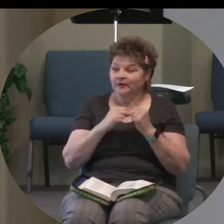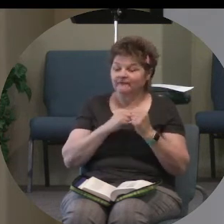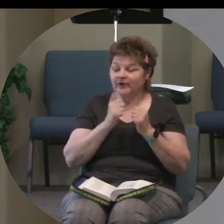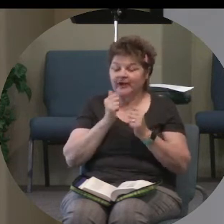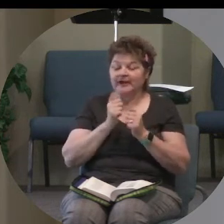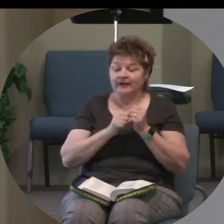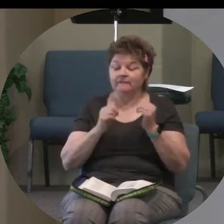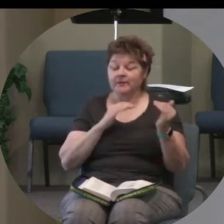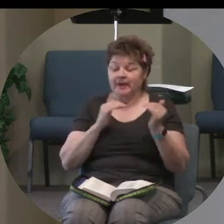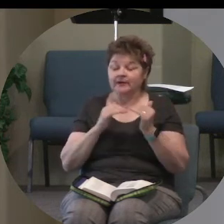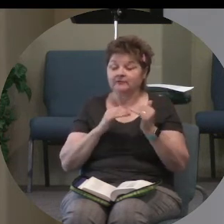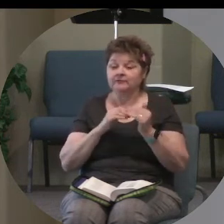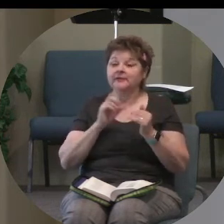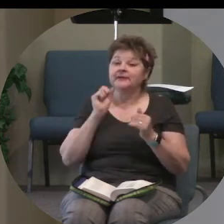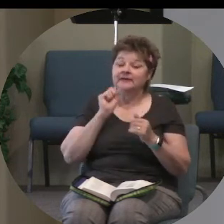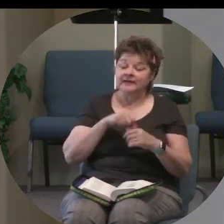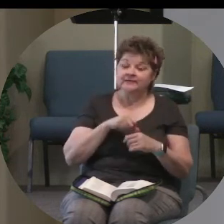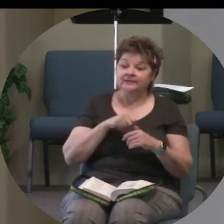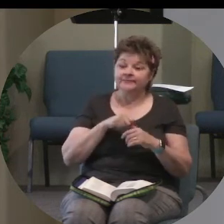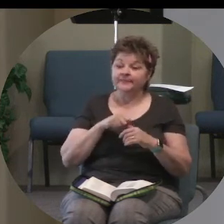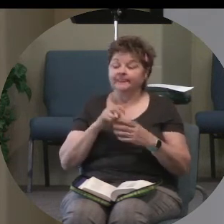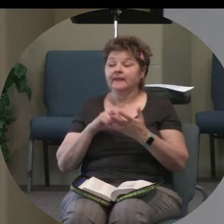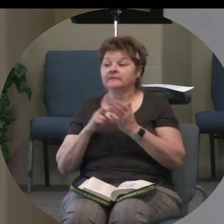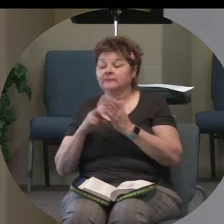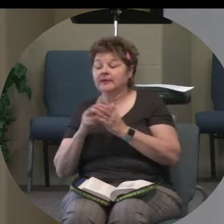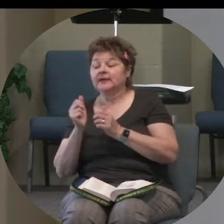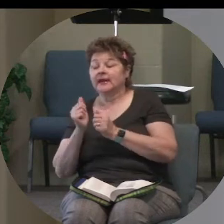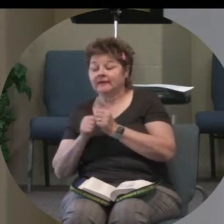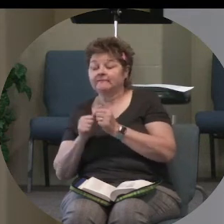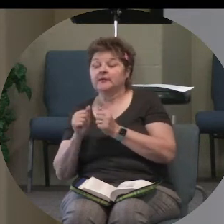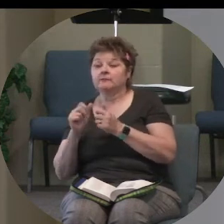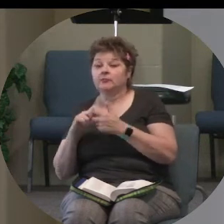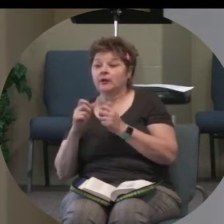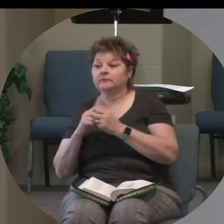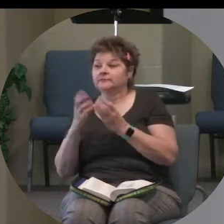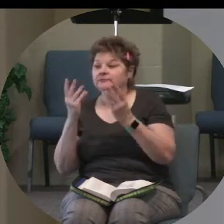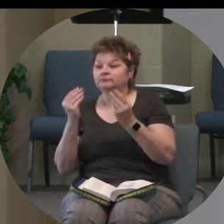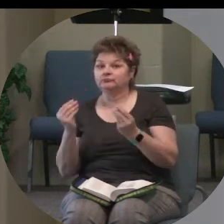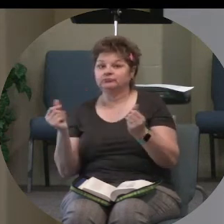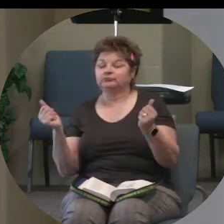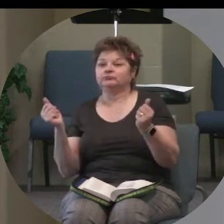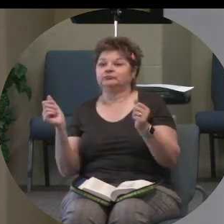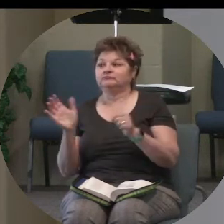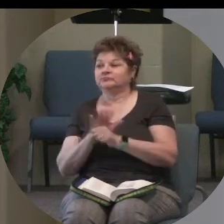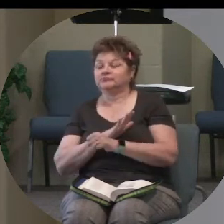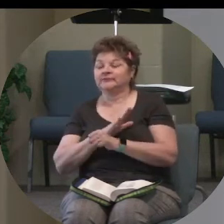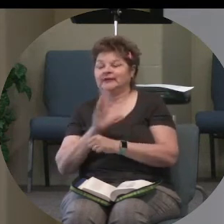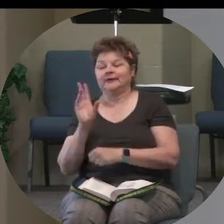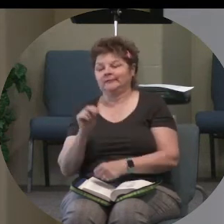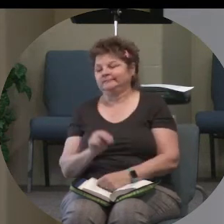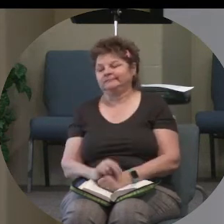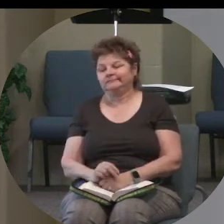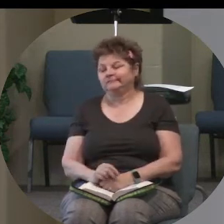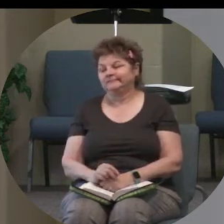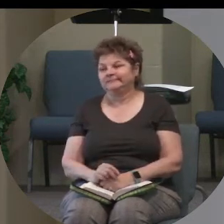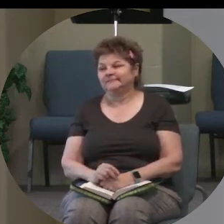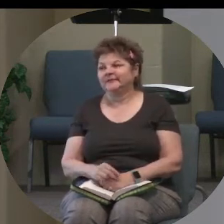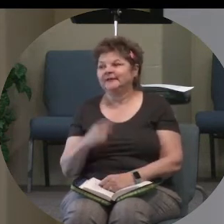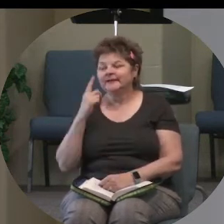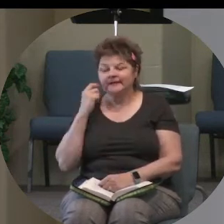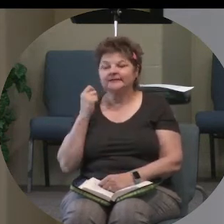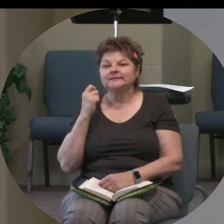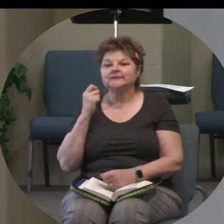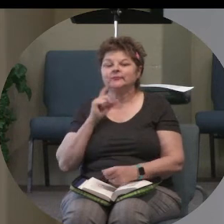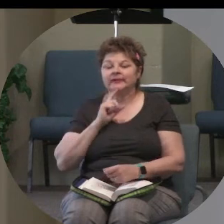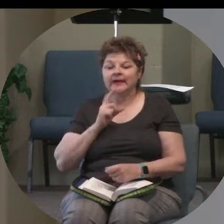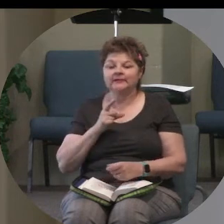Absolutely. Does it mean that every problem is going to walk away and be gone completely? No. Because the reality is, we can